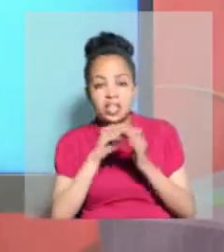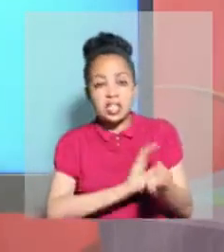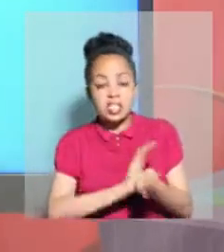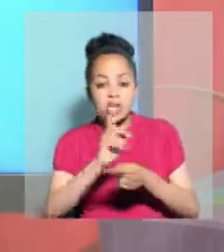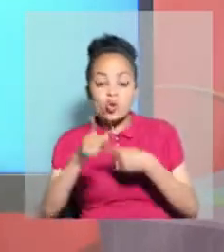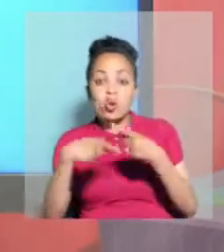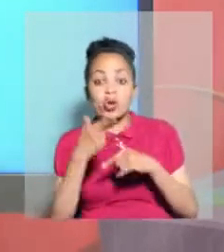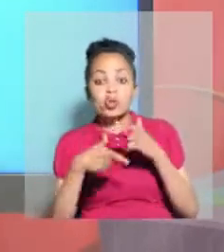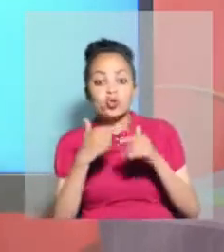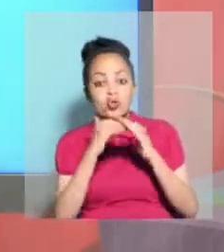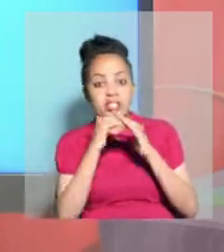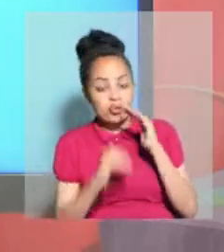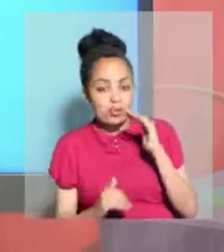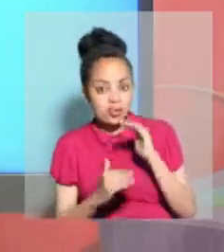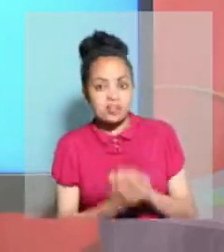to increase.